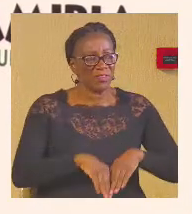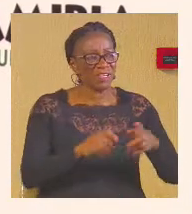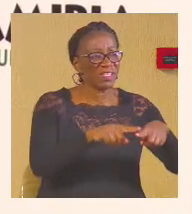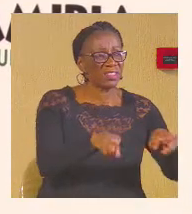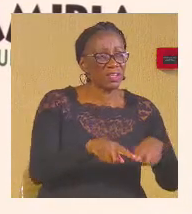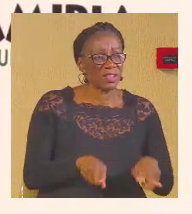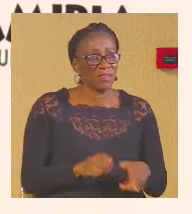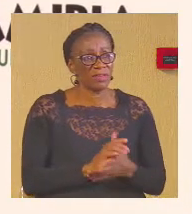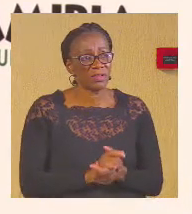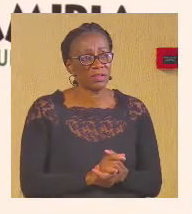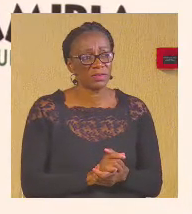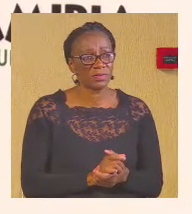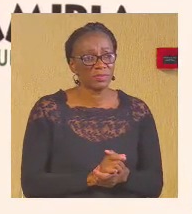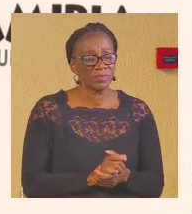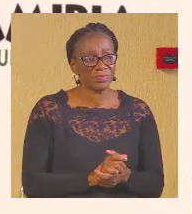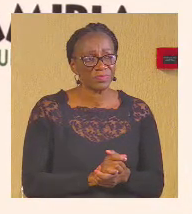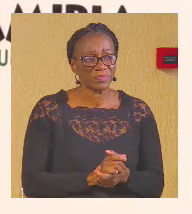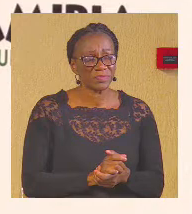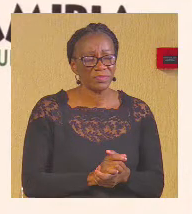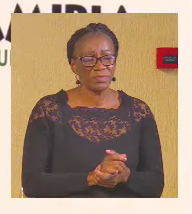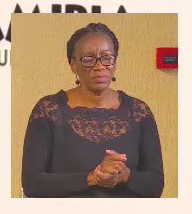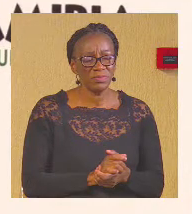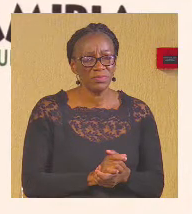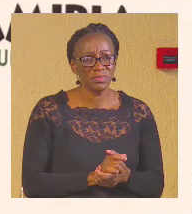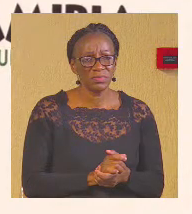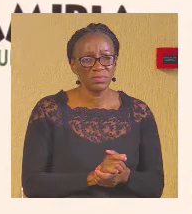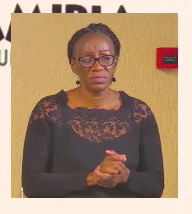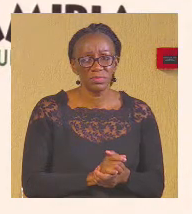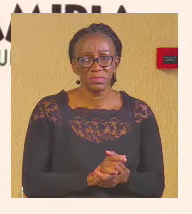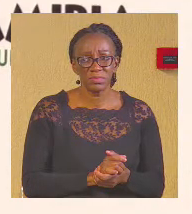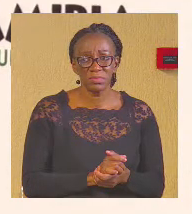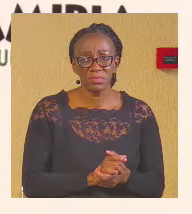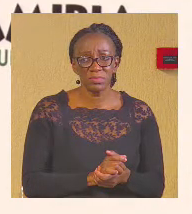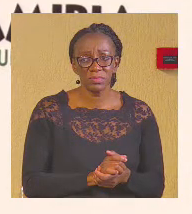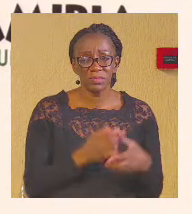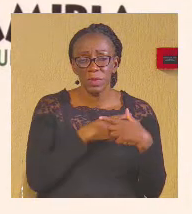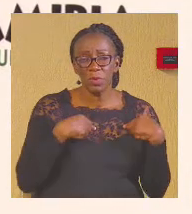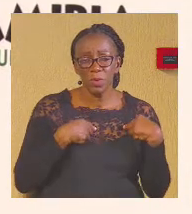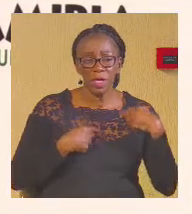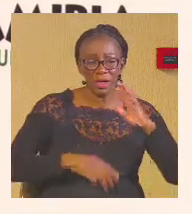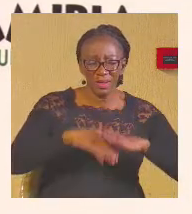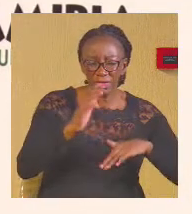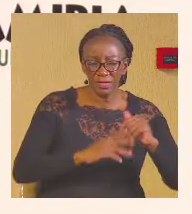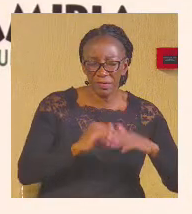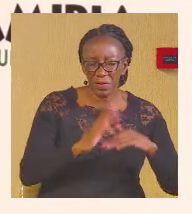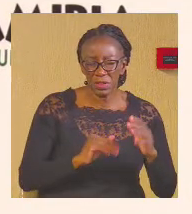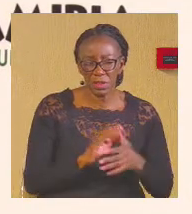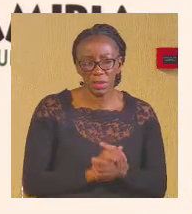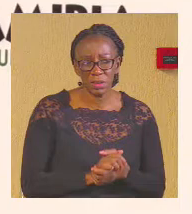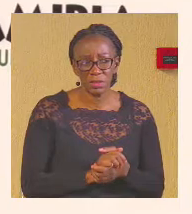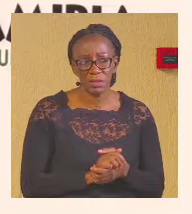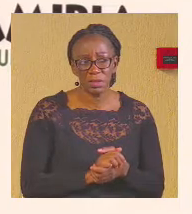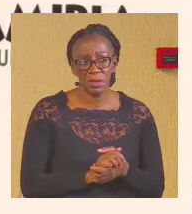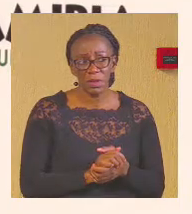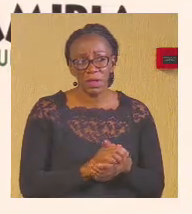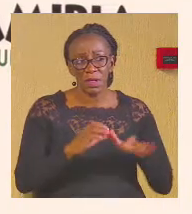been finalized. We have constructed a 12-bed facility, also